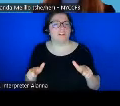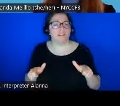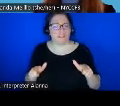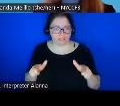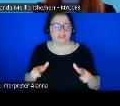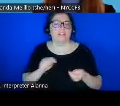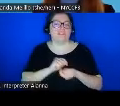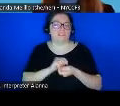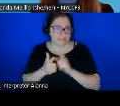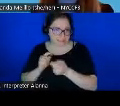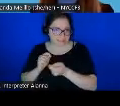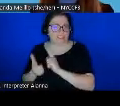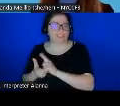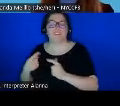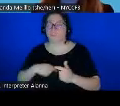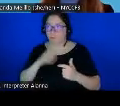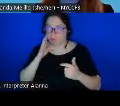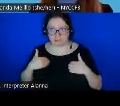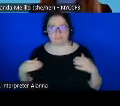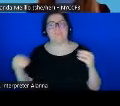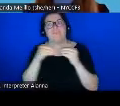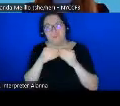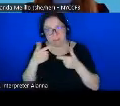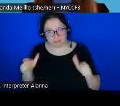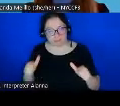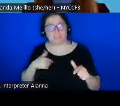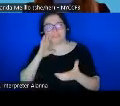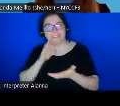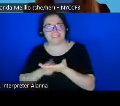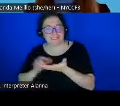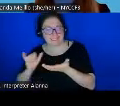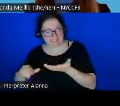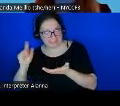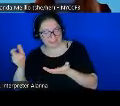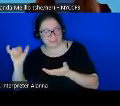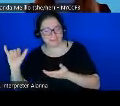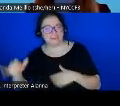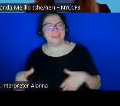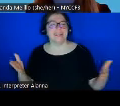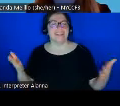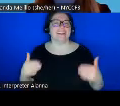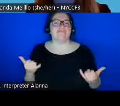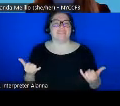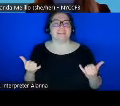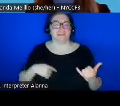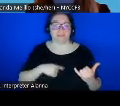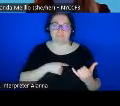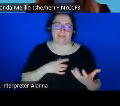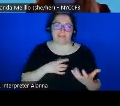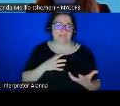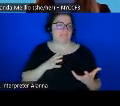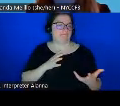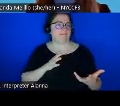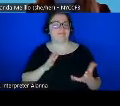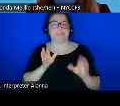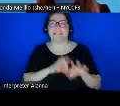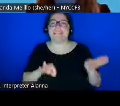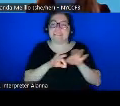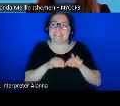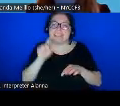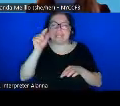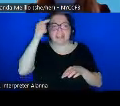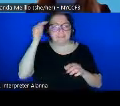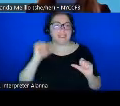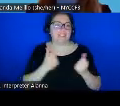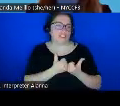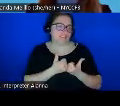languages that i'll also go over in a future slide we have already been coordinating with key government agencies as i mentioned the